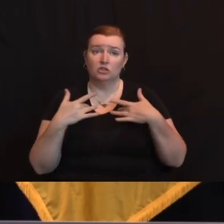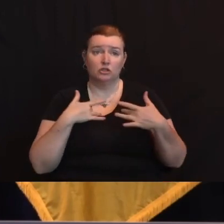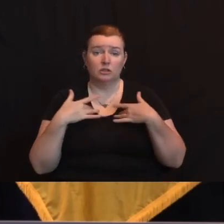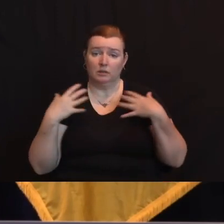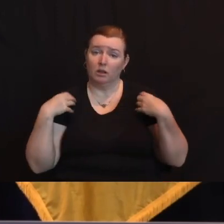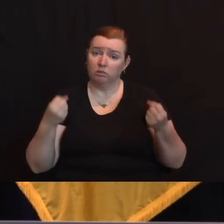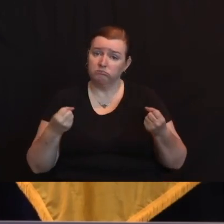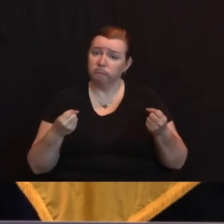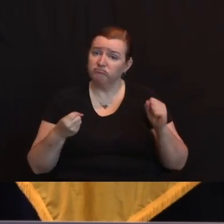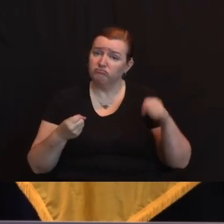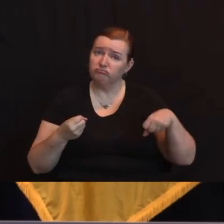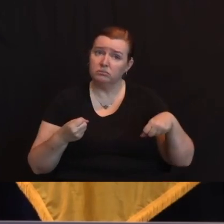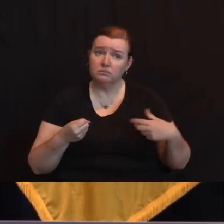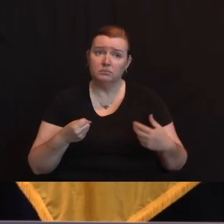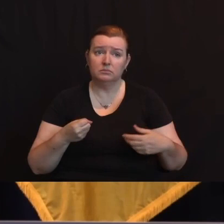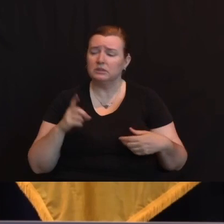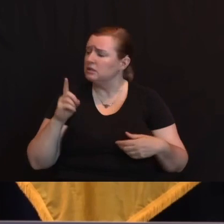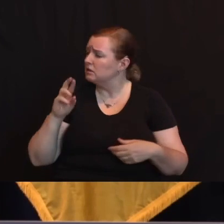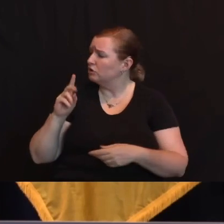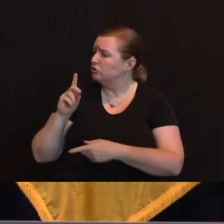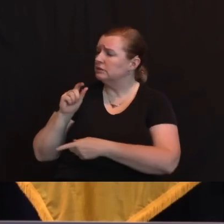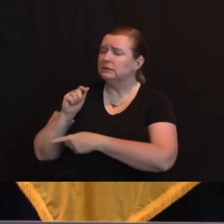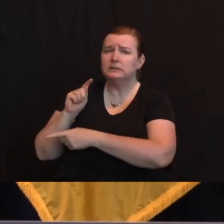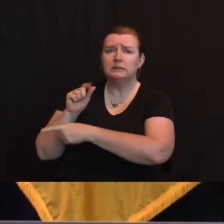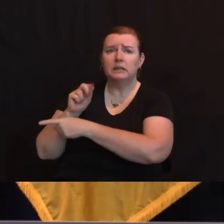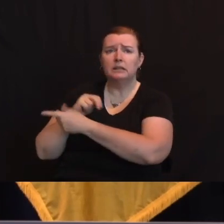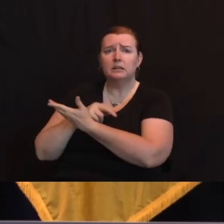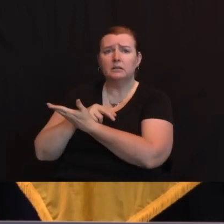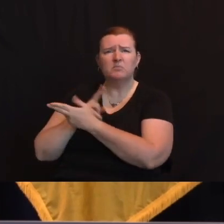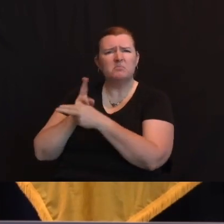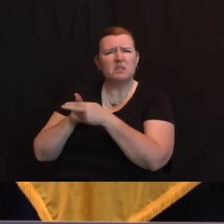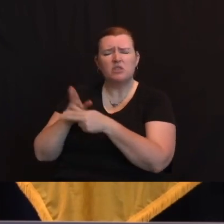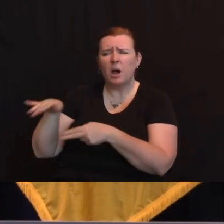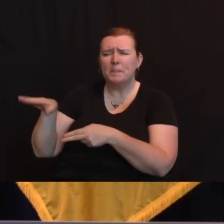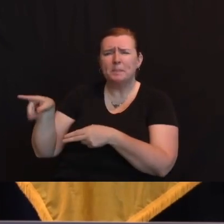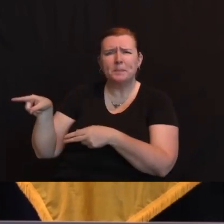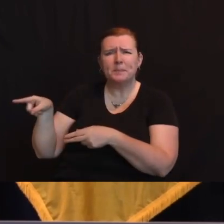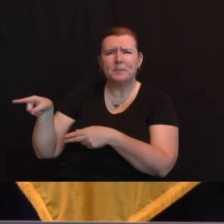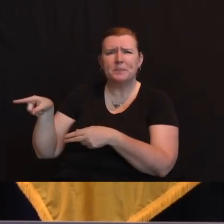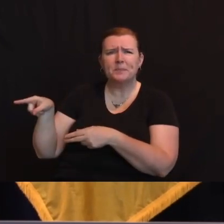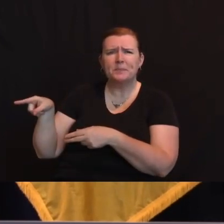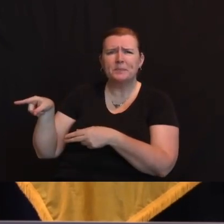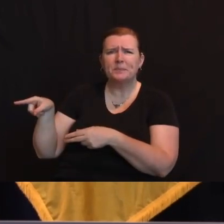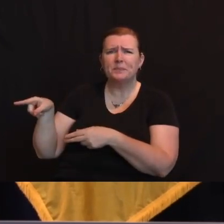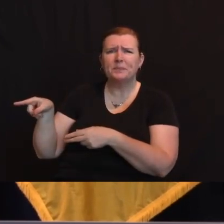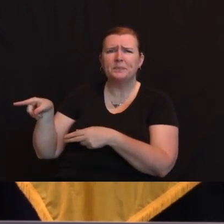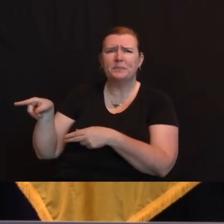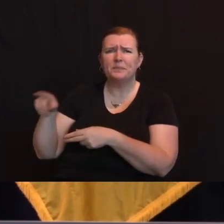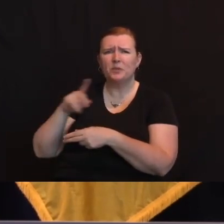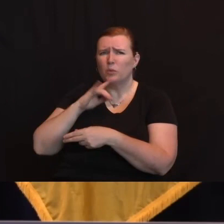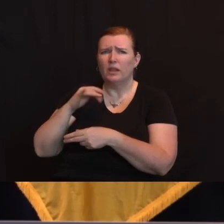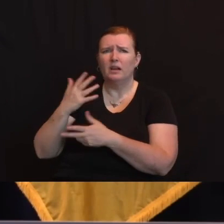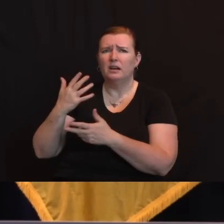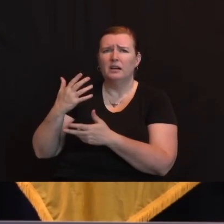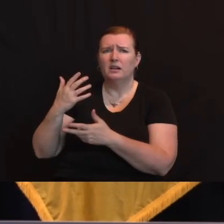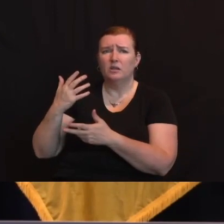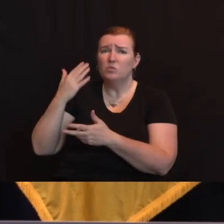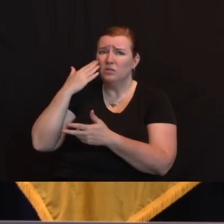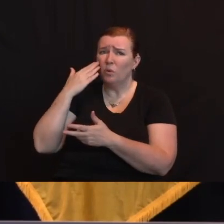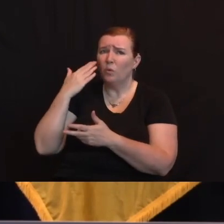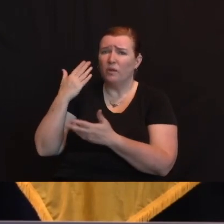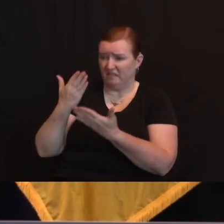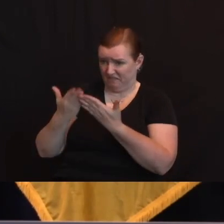defer to Dr. Tam, but I think you already kind of answered the fact that the list of what we don't know is a lot longer than the list of what we do know of